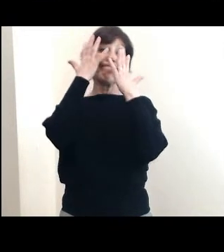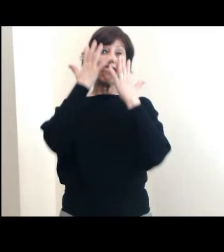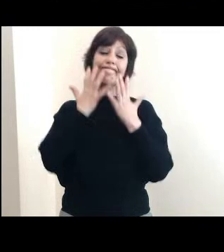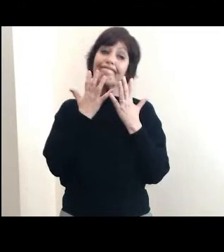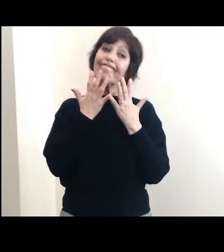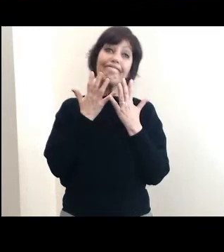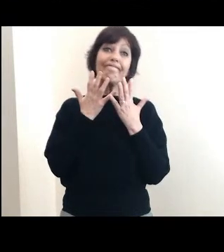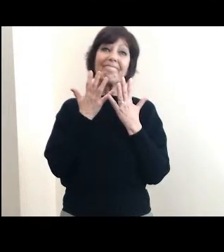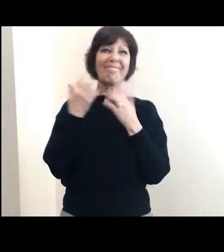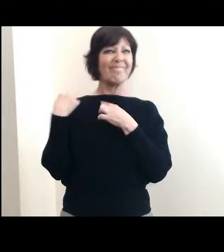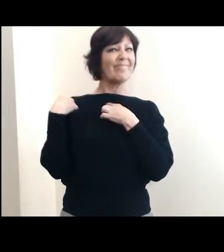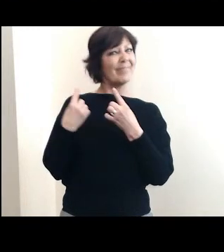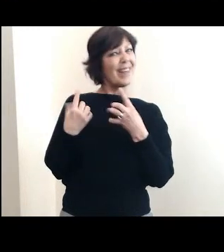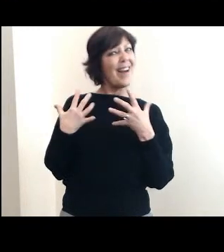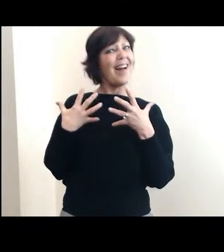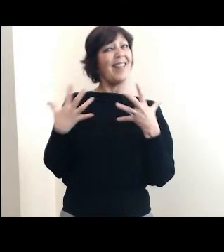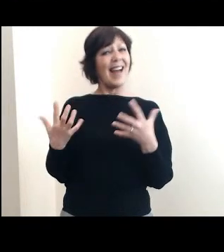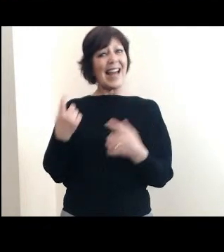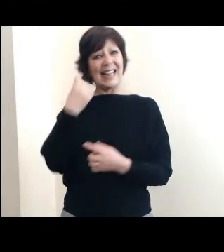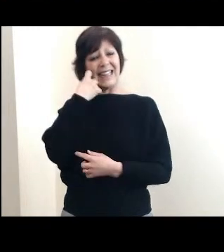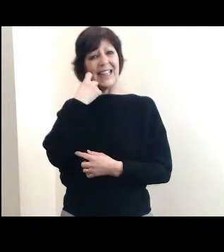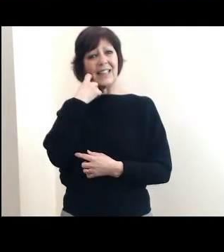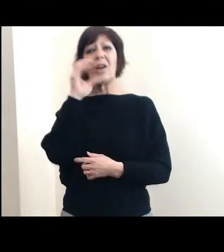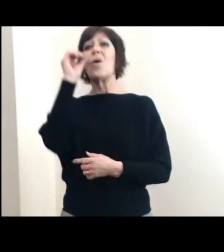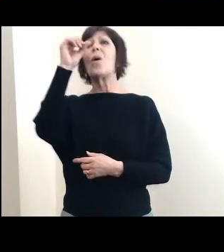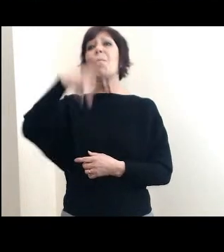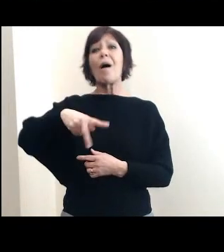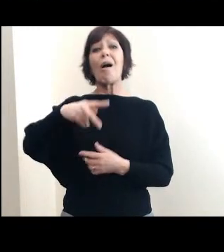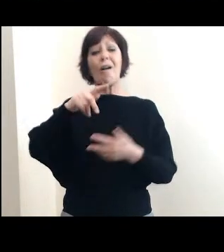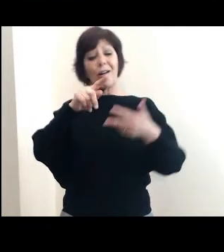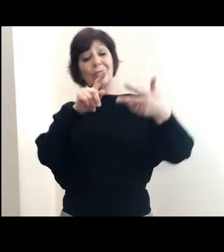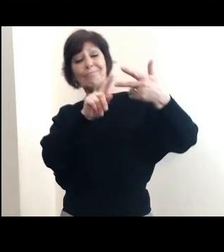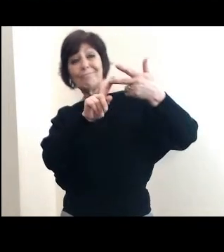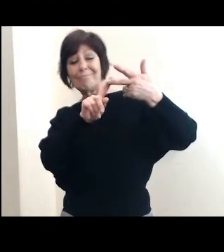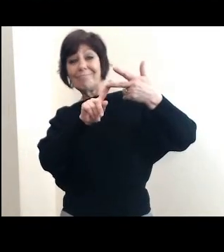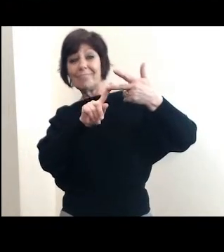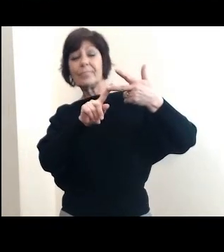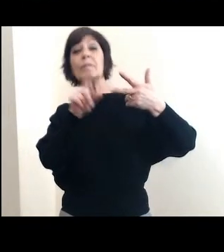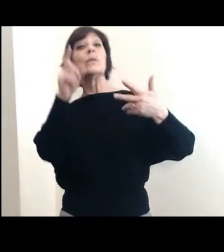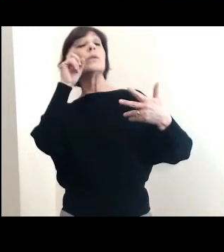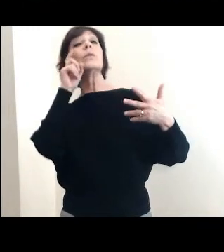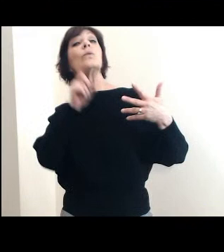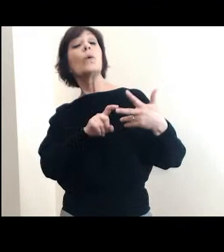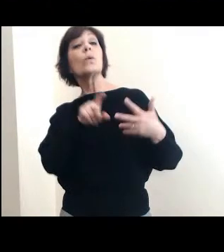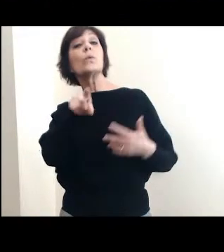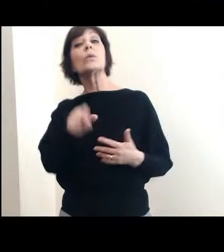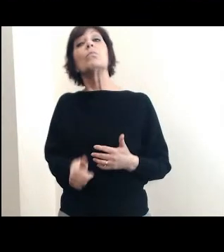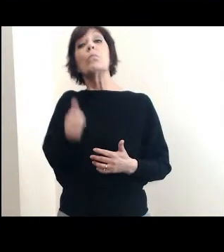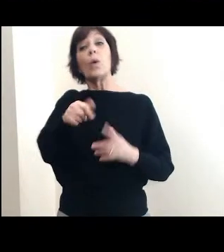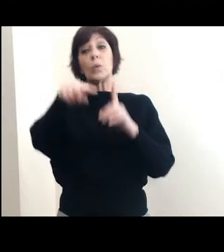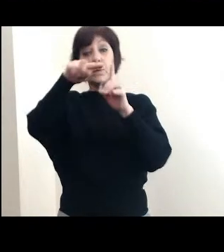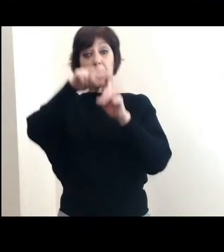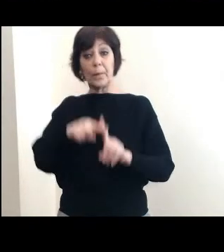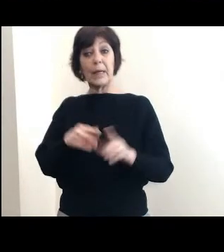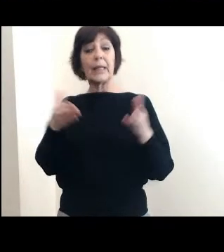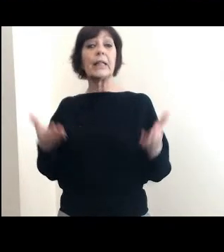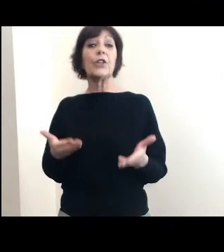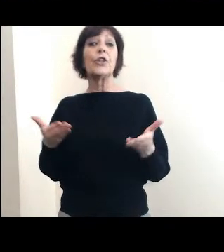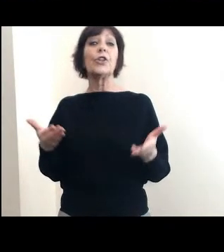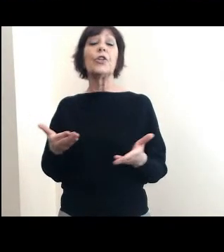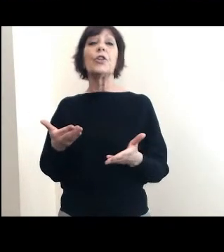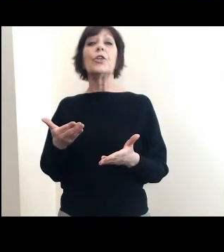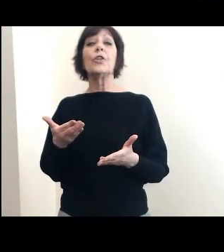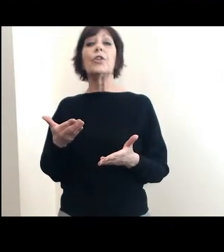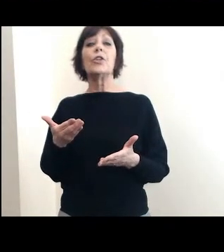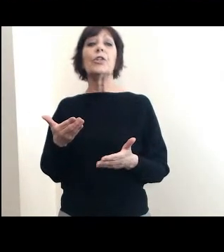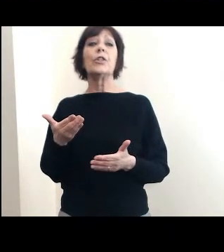as you have been a lot lately. Orchard Park is now 3rd. As you will note, that most of the positivity rates here are in the 3 or